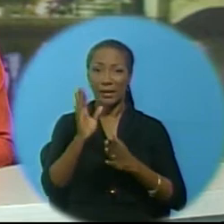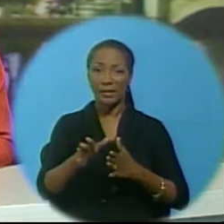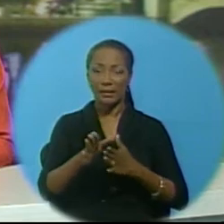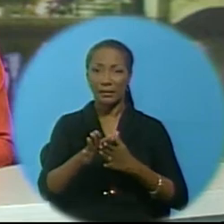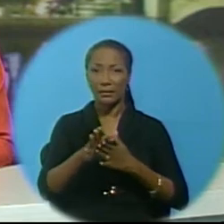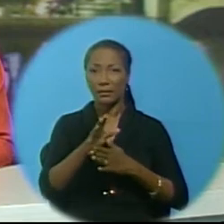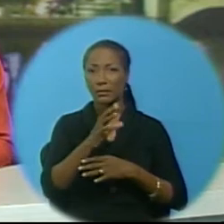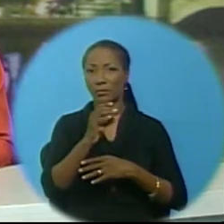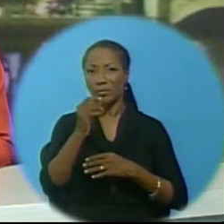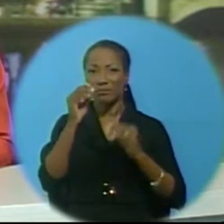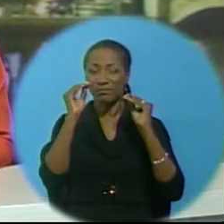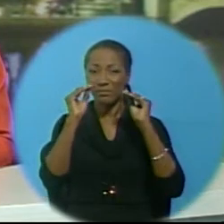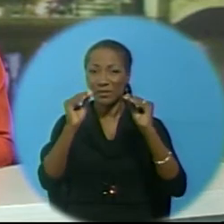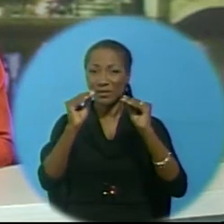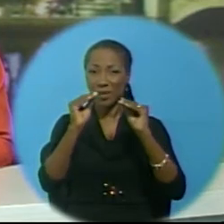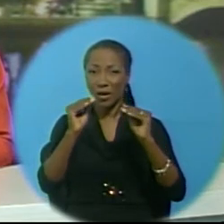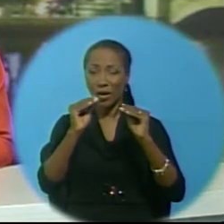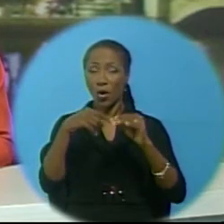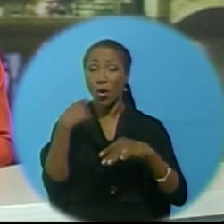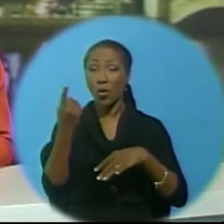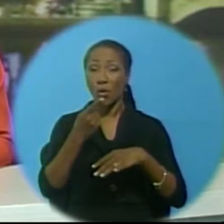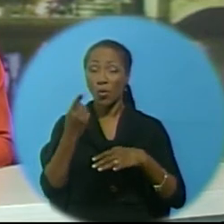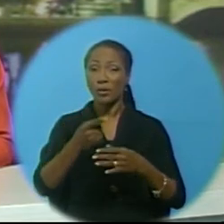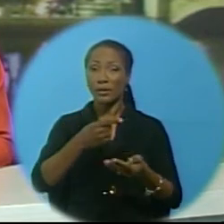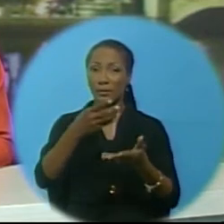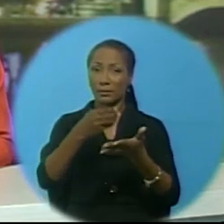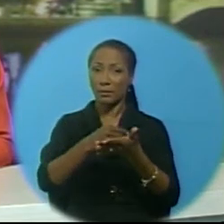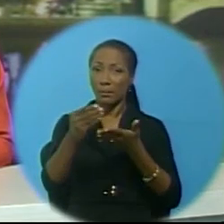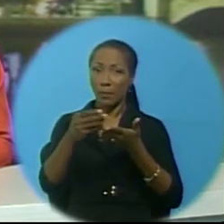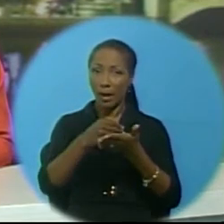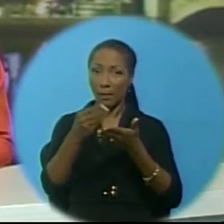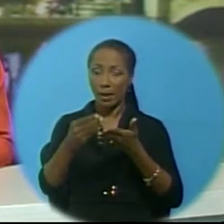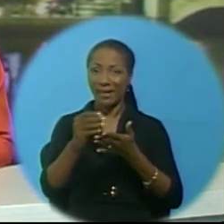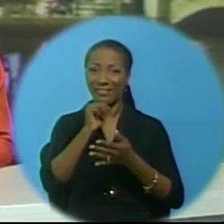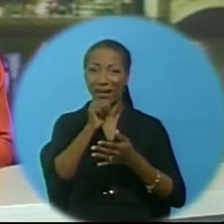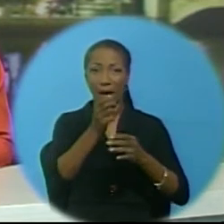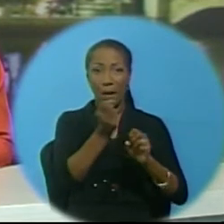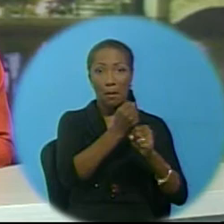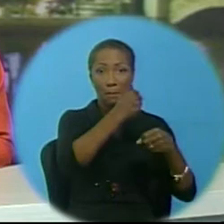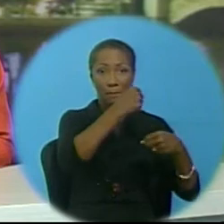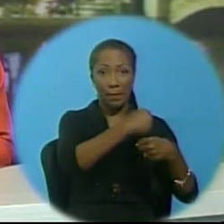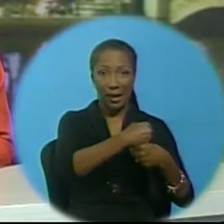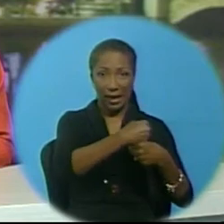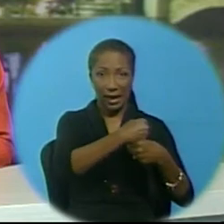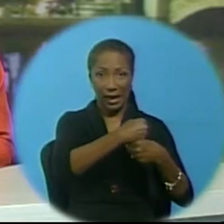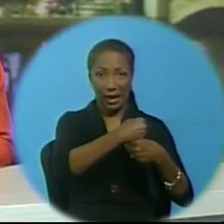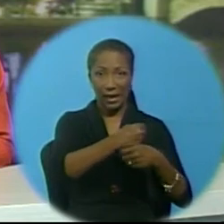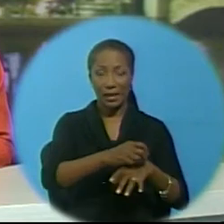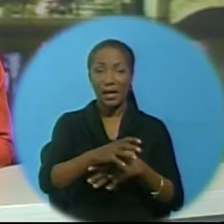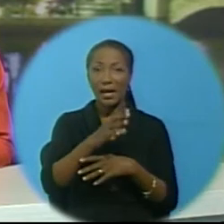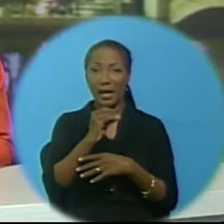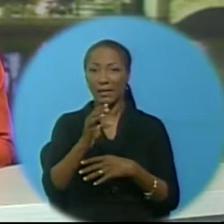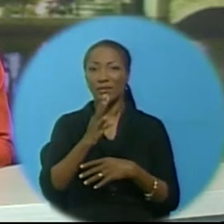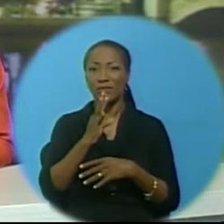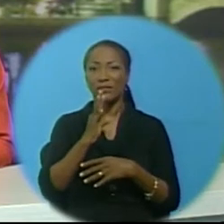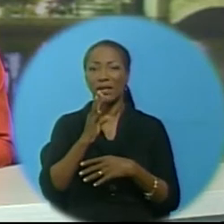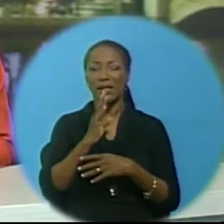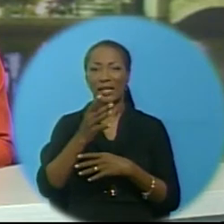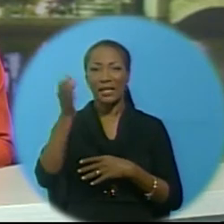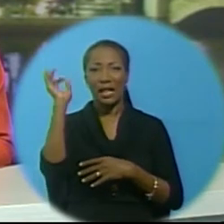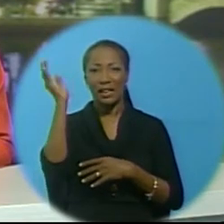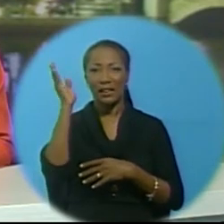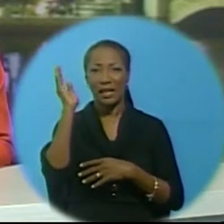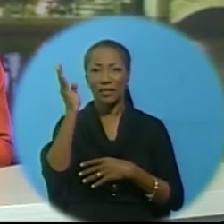from engaging in business. He made the comments while delivering the annual Leo Leacock Memorial Lecture at the Errol Barrow Center for